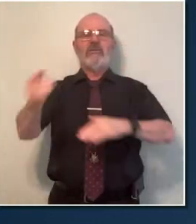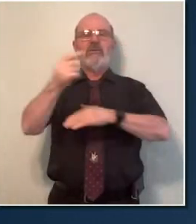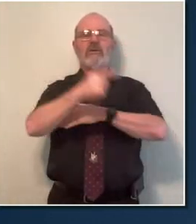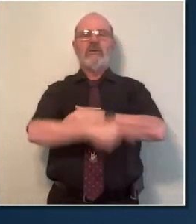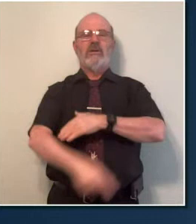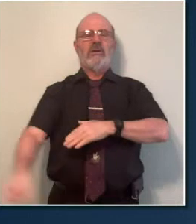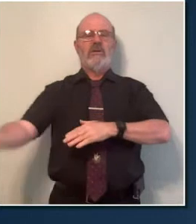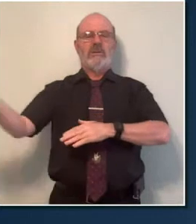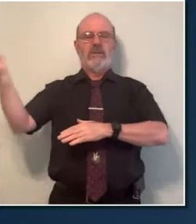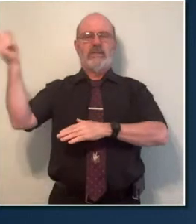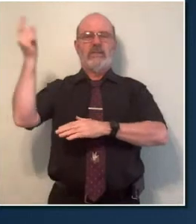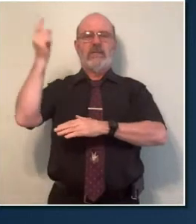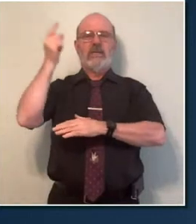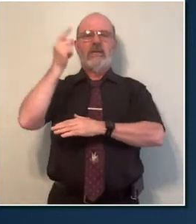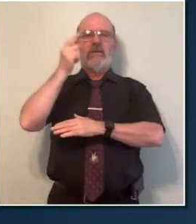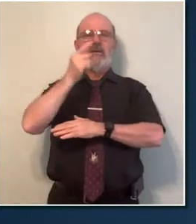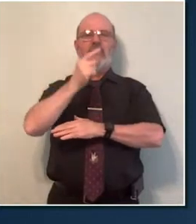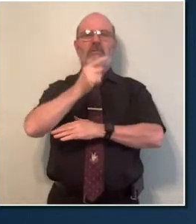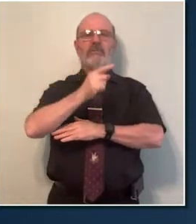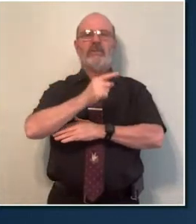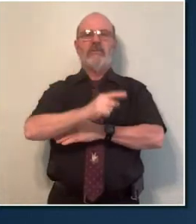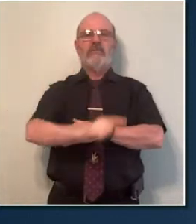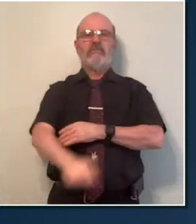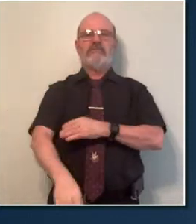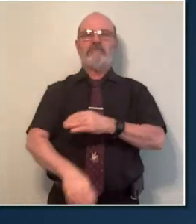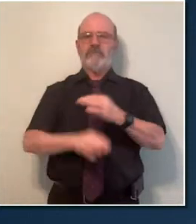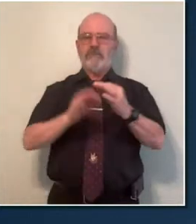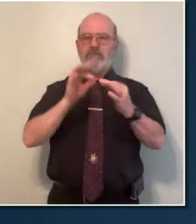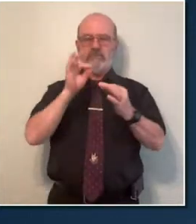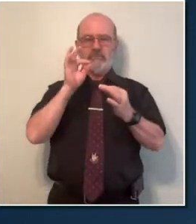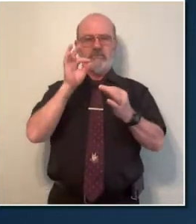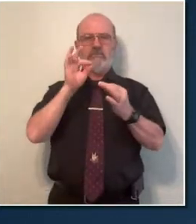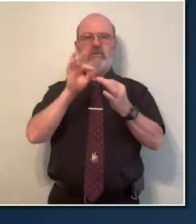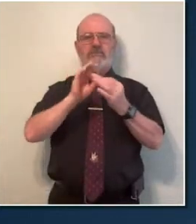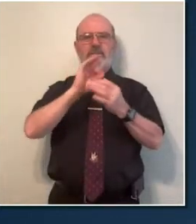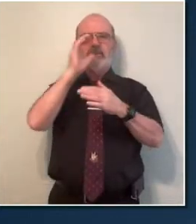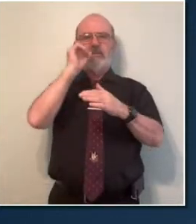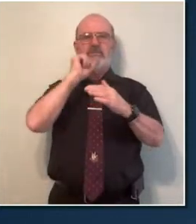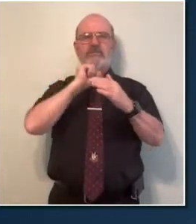Savior all the day long. Last verse, perfect